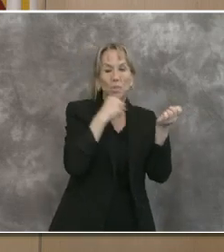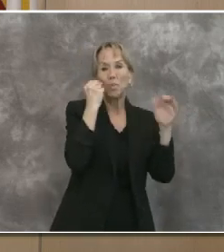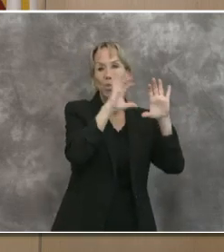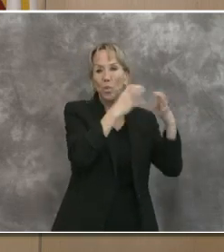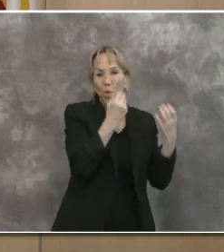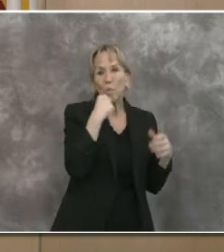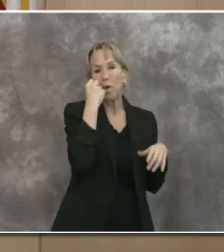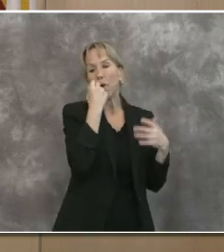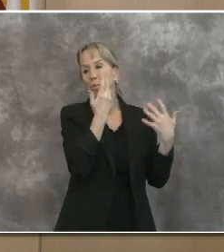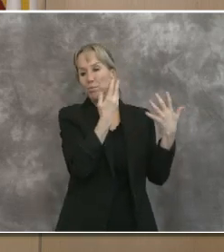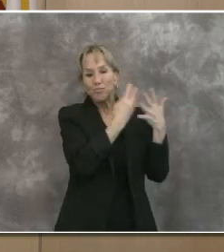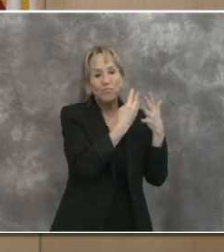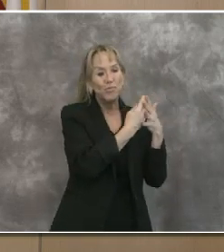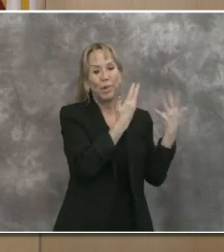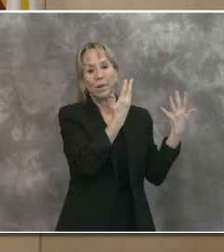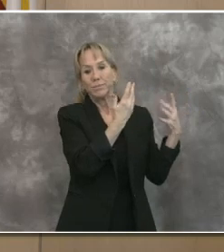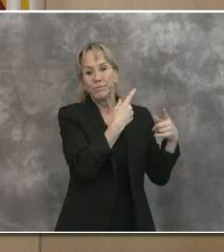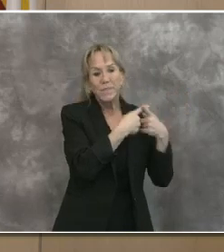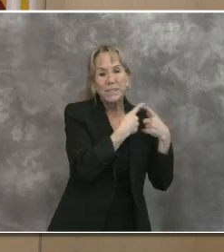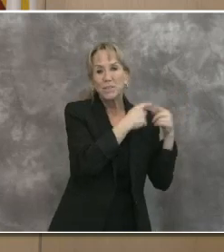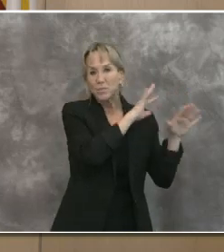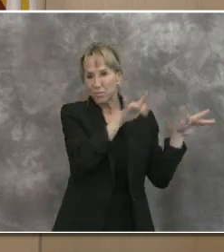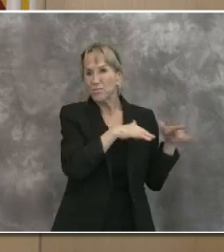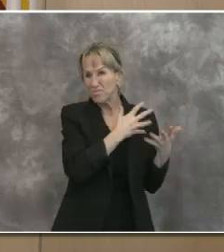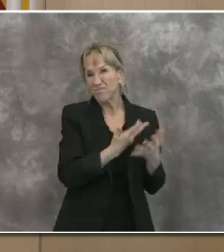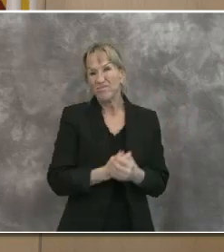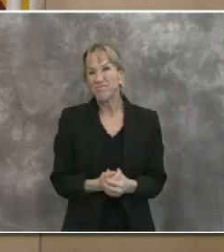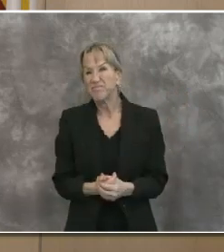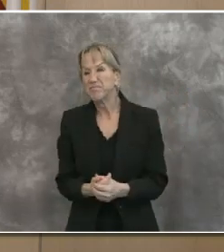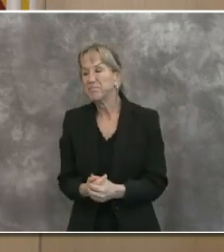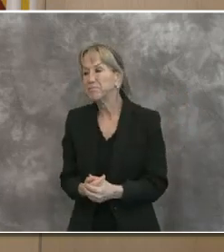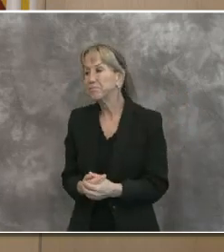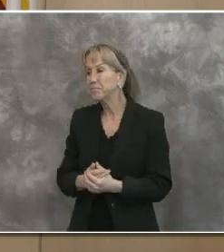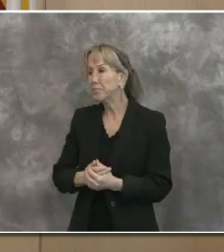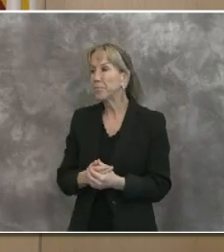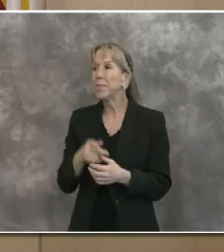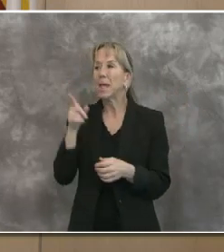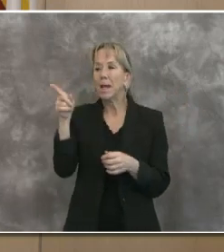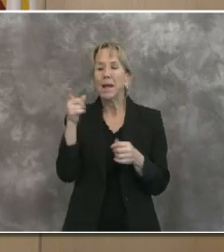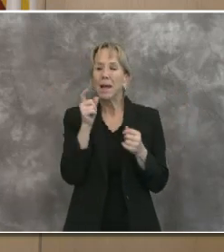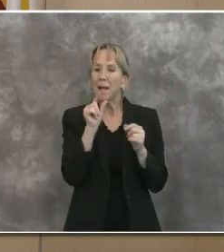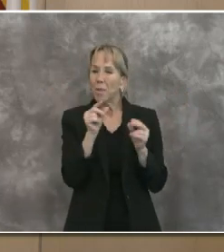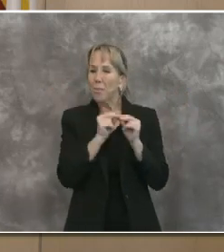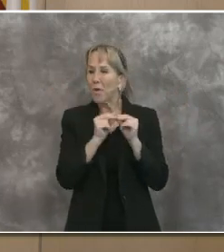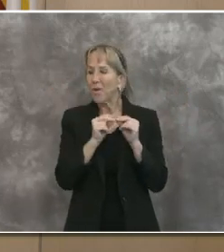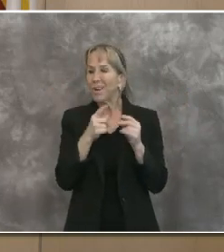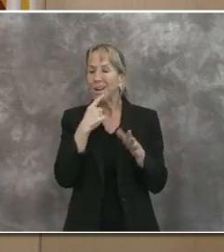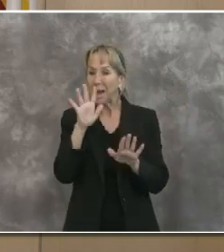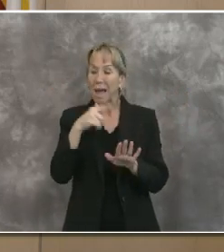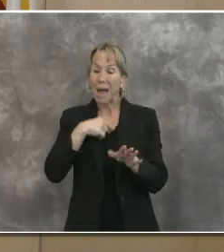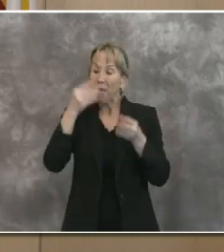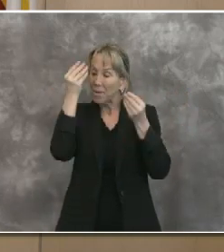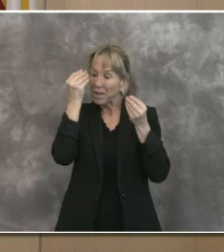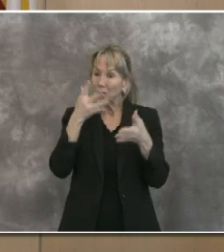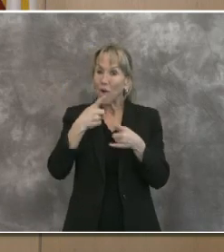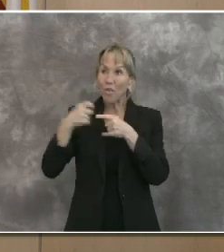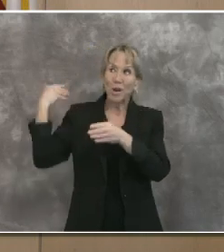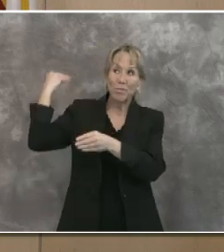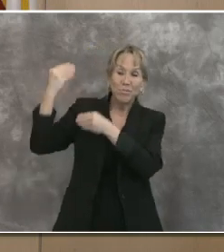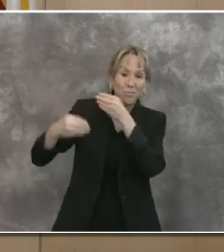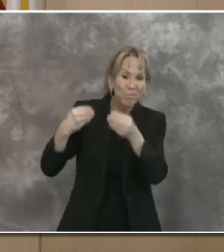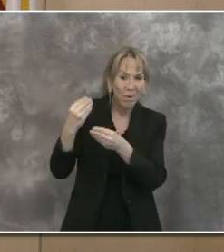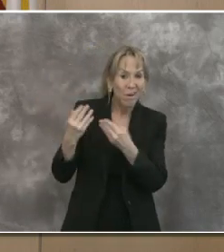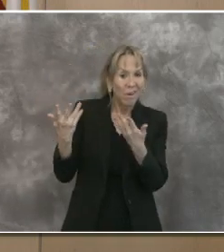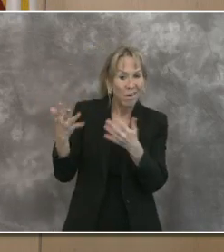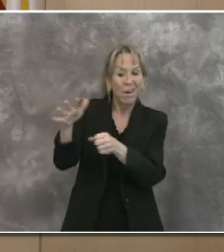any other community settings. And she kind of elaborated a little bit. I've been told anecdotally from local doctors that